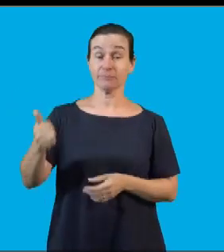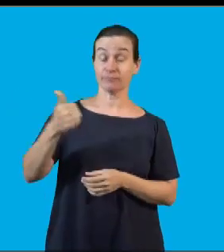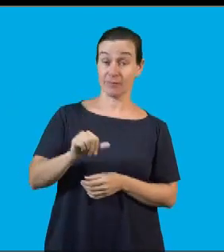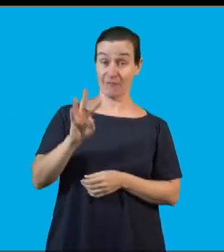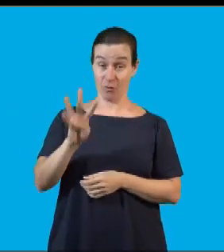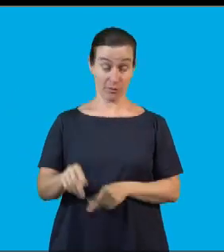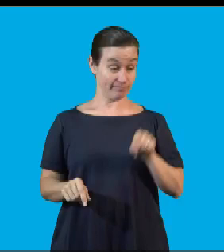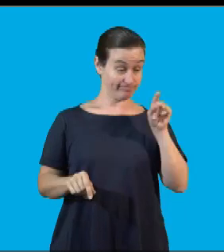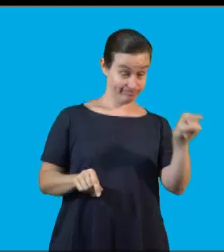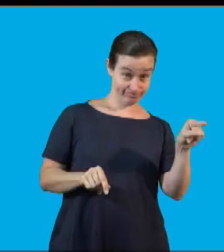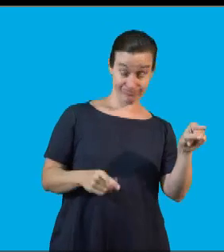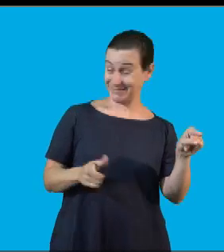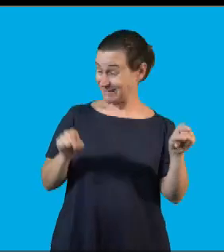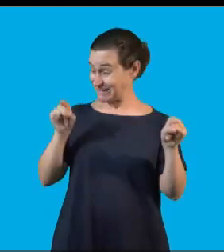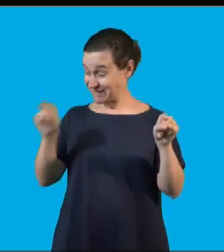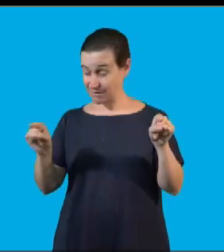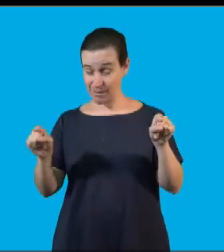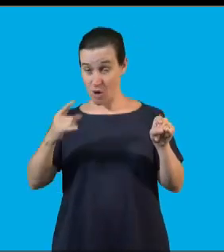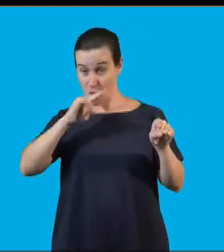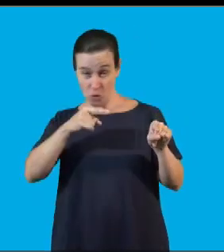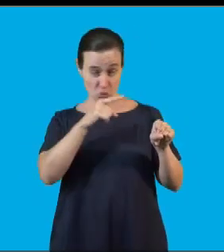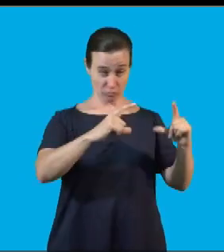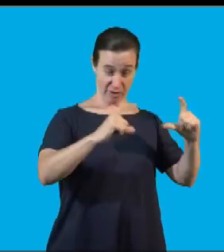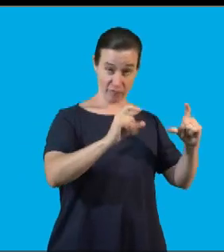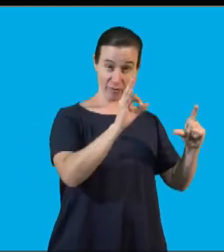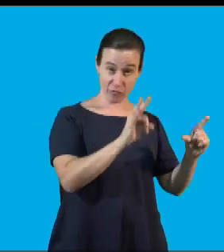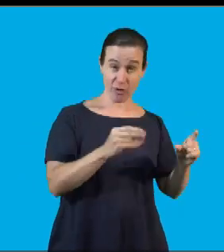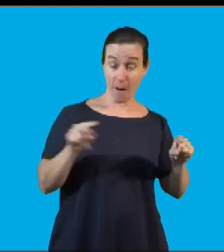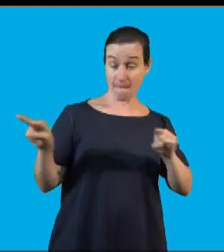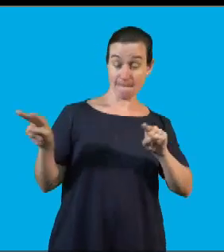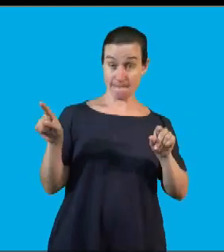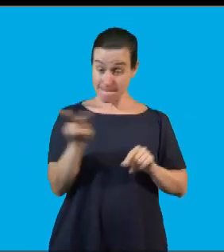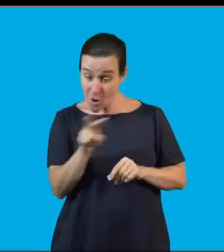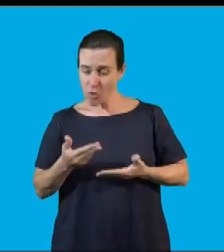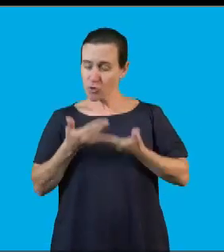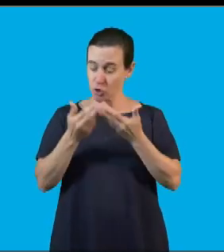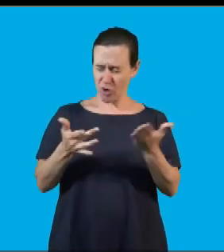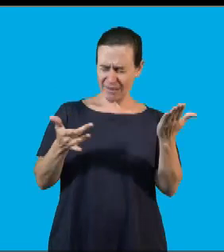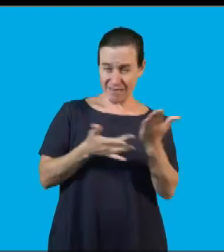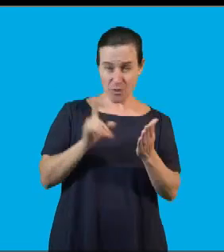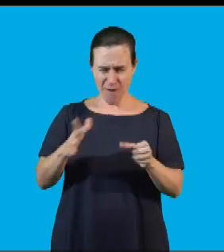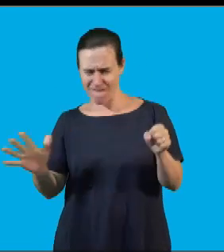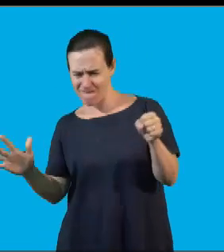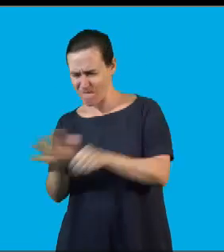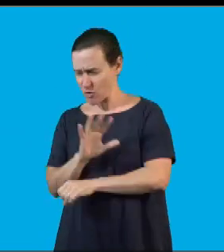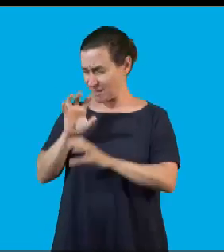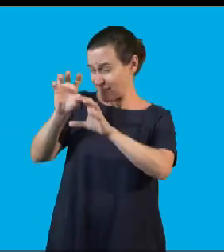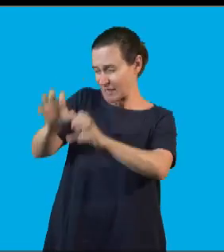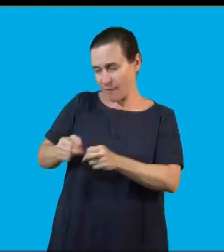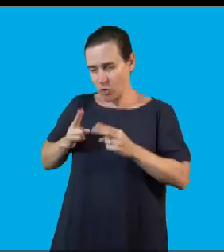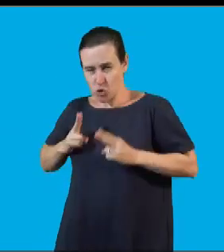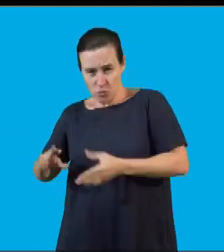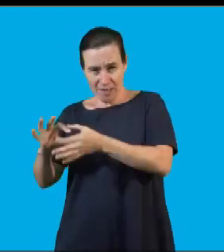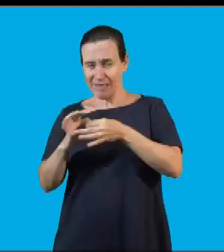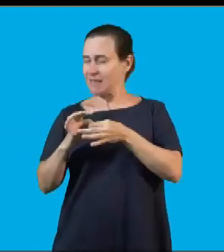mark. Both the text and the cartoon emphasizes that technology should not replace the essential human